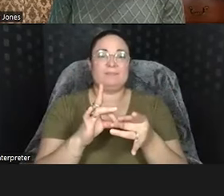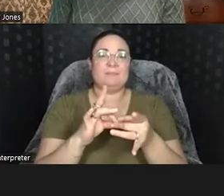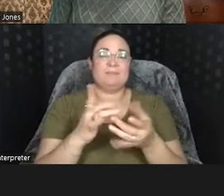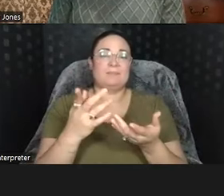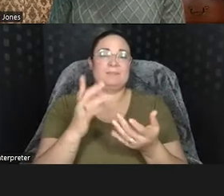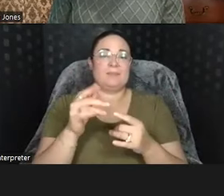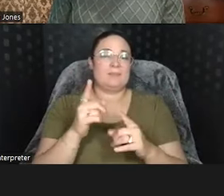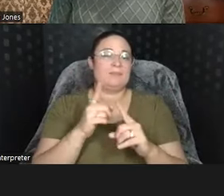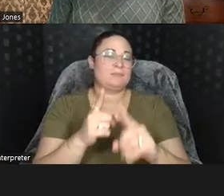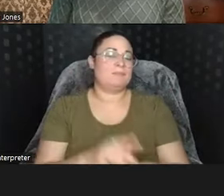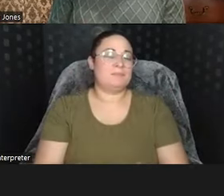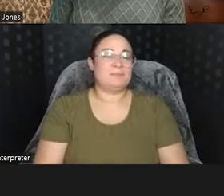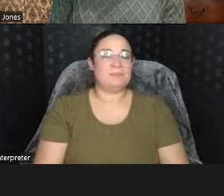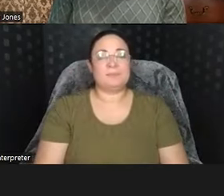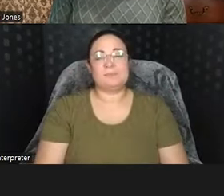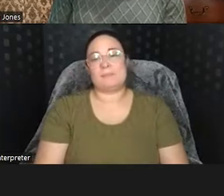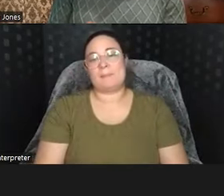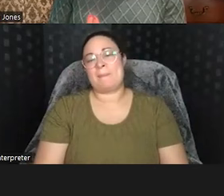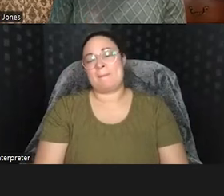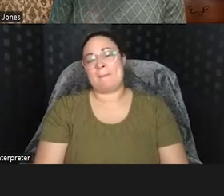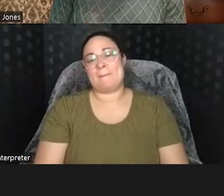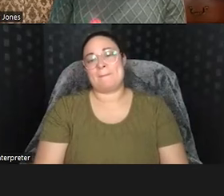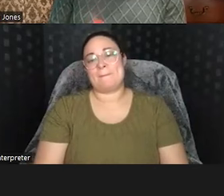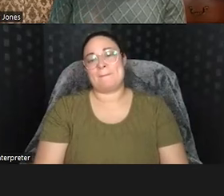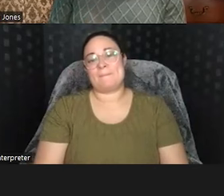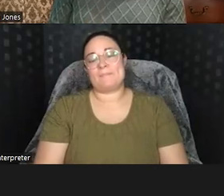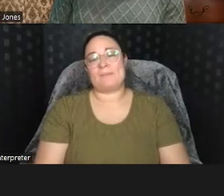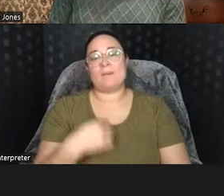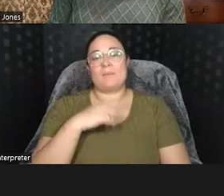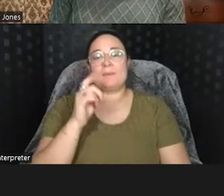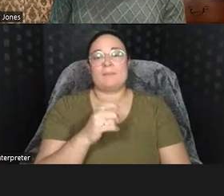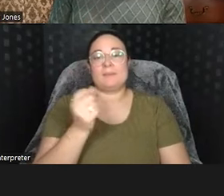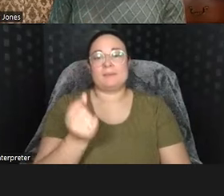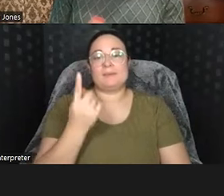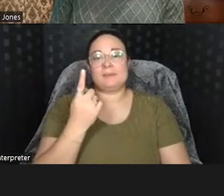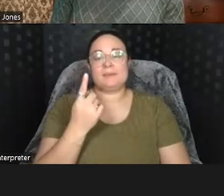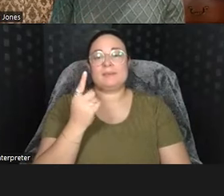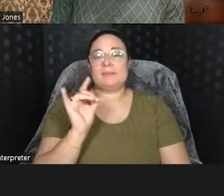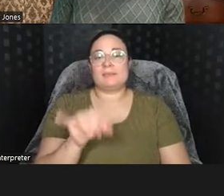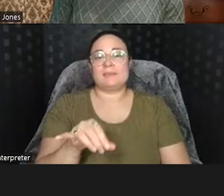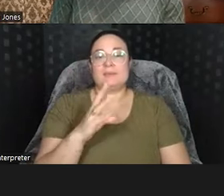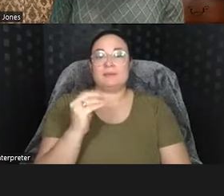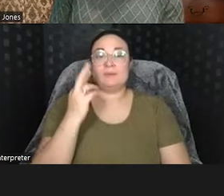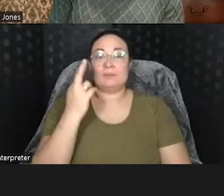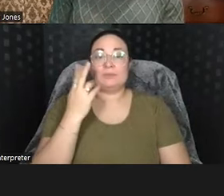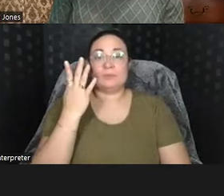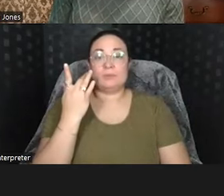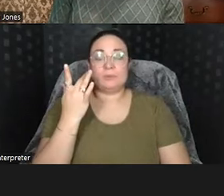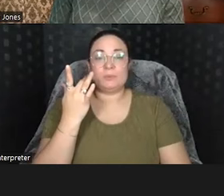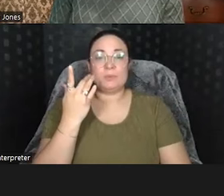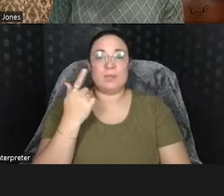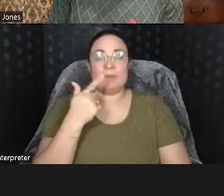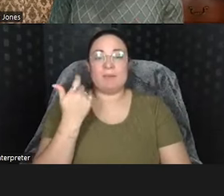effort. And so I think that we have to understand that. And the reason why is because